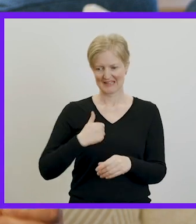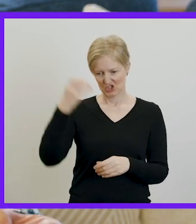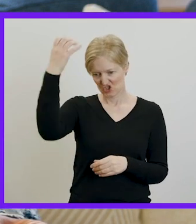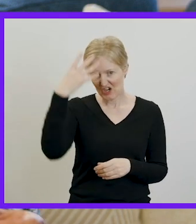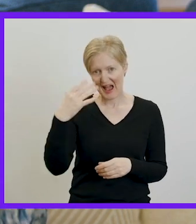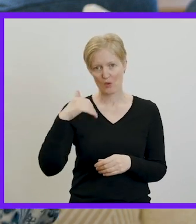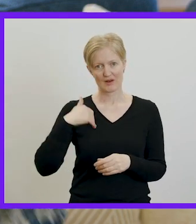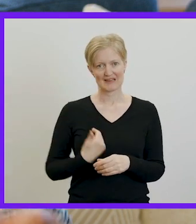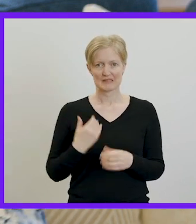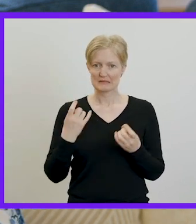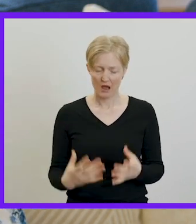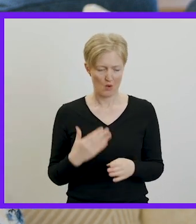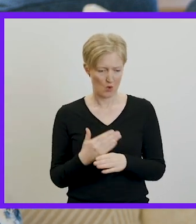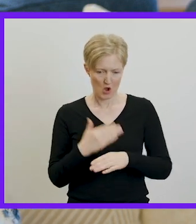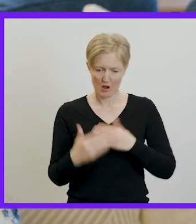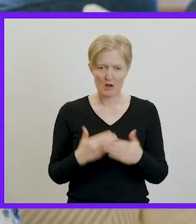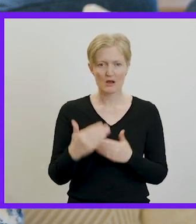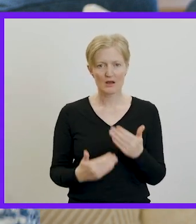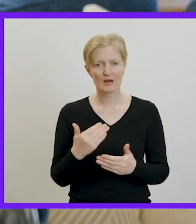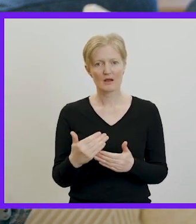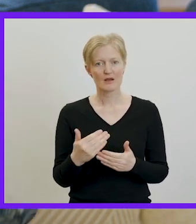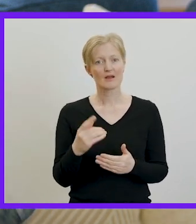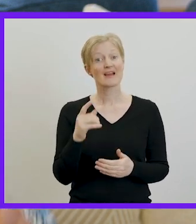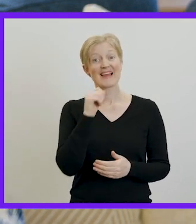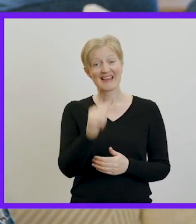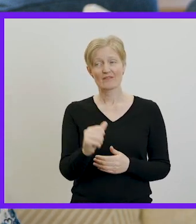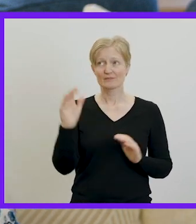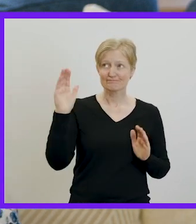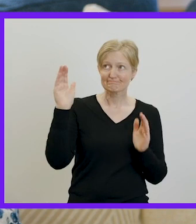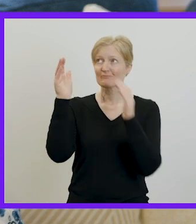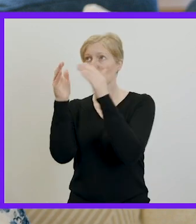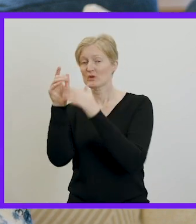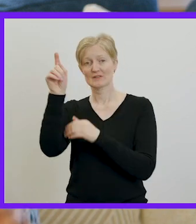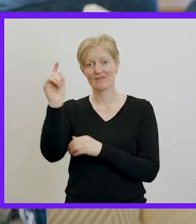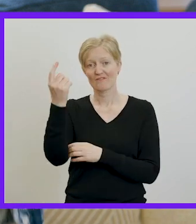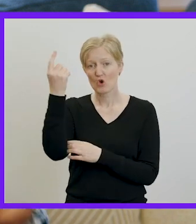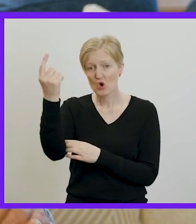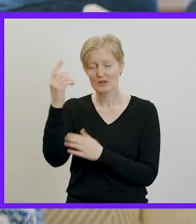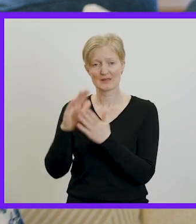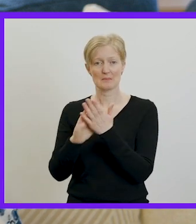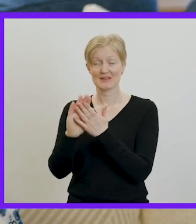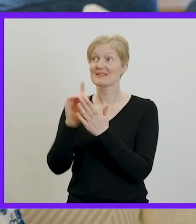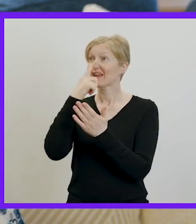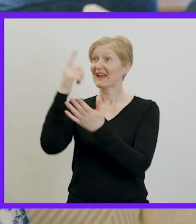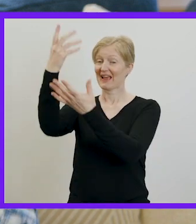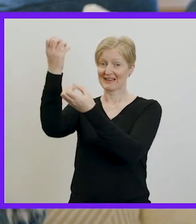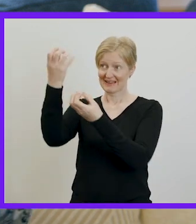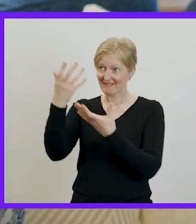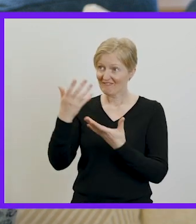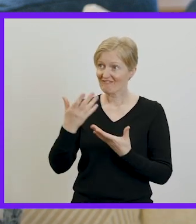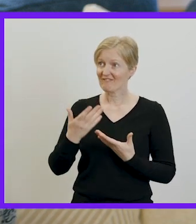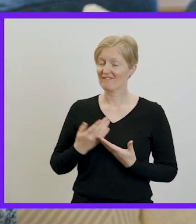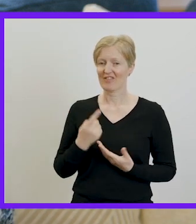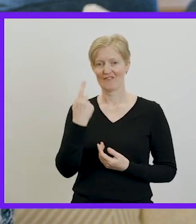up, time to have a shower, time to get into the day. Tuning into God first gives God the chance to have